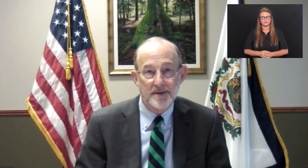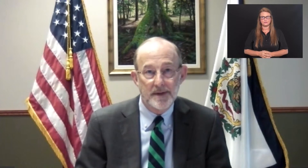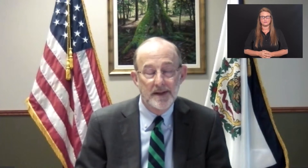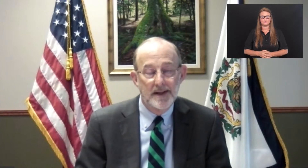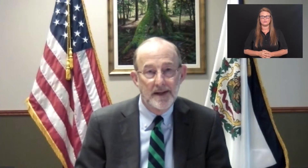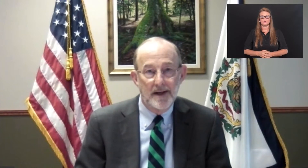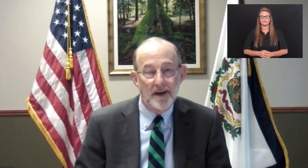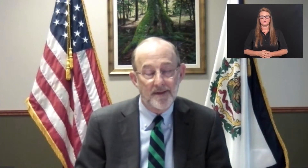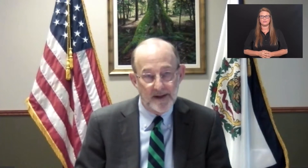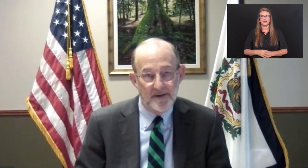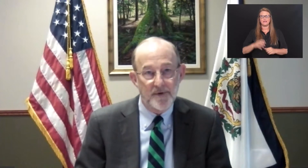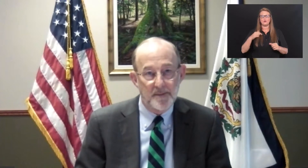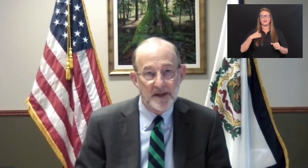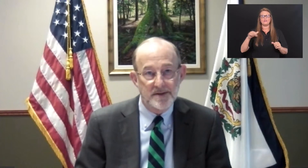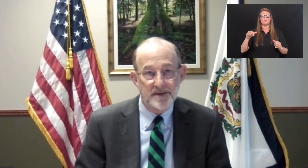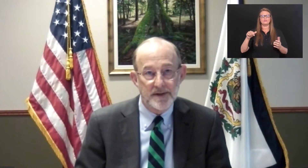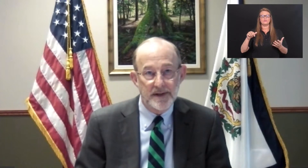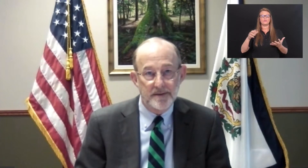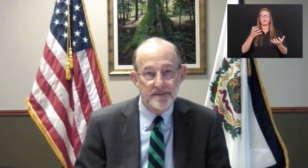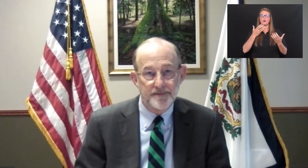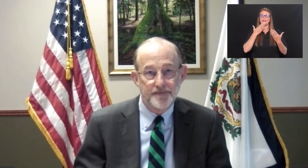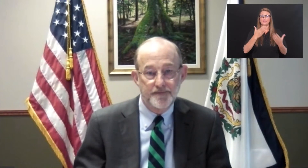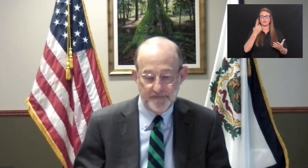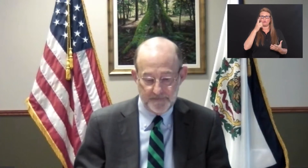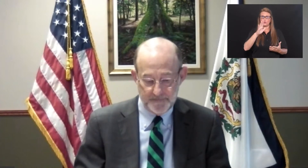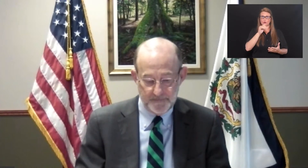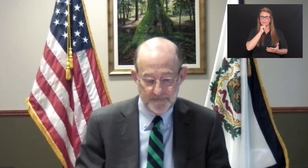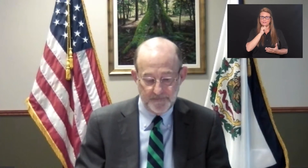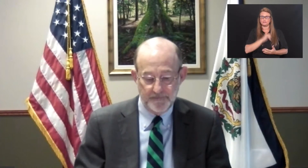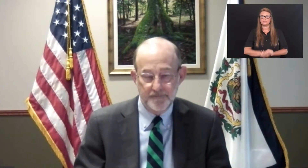now. So thank you for your patience on that.